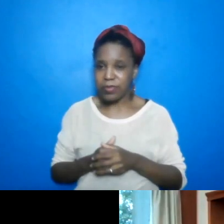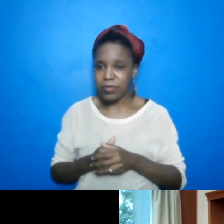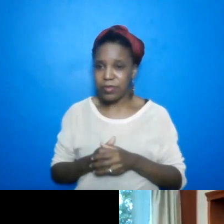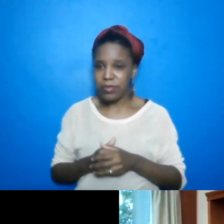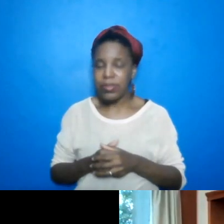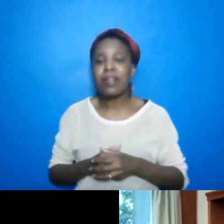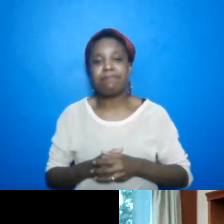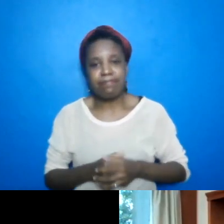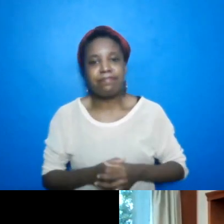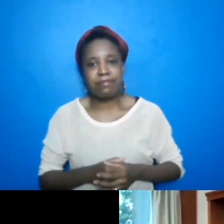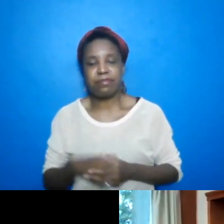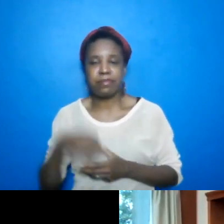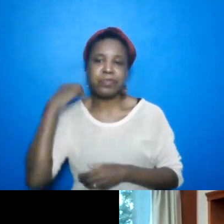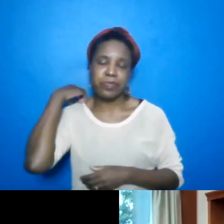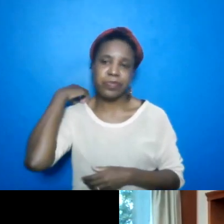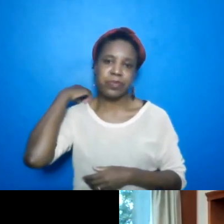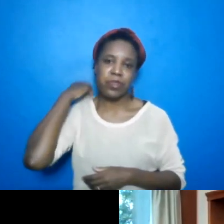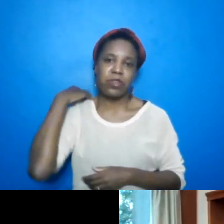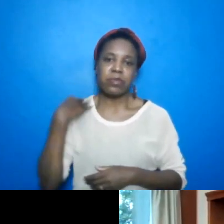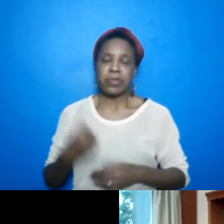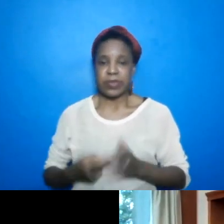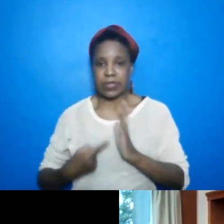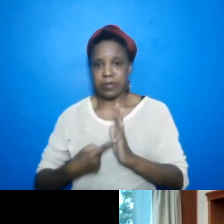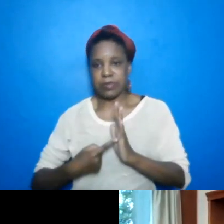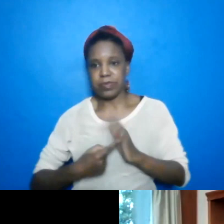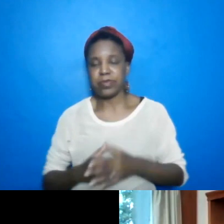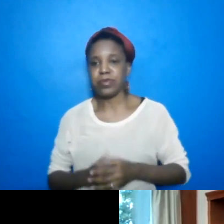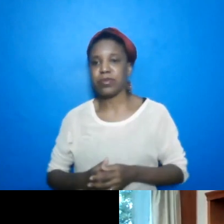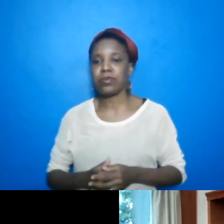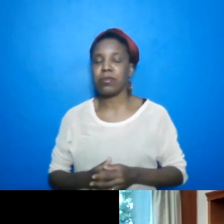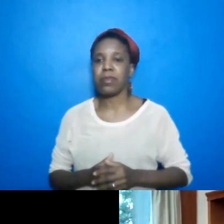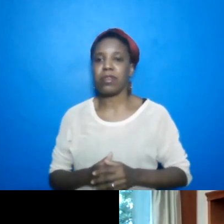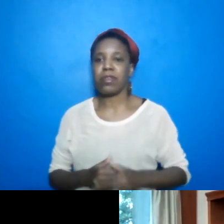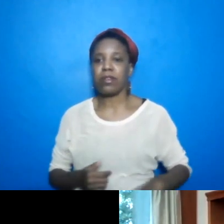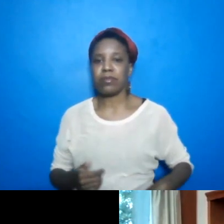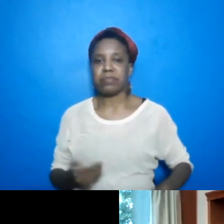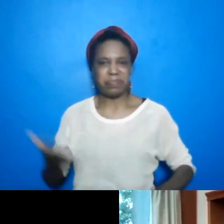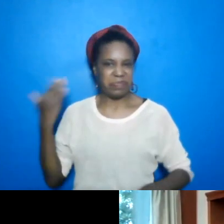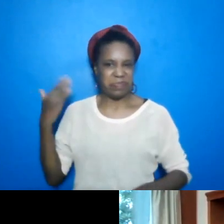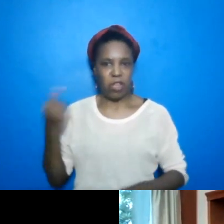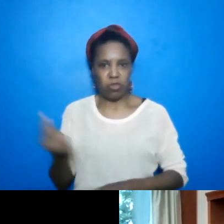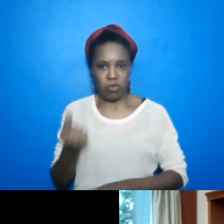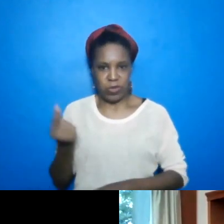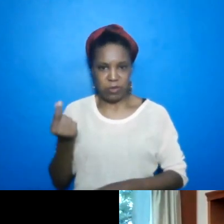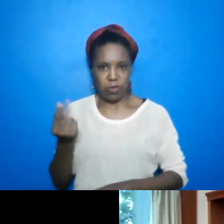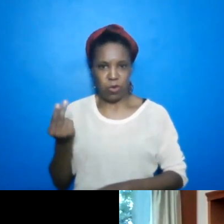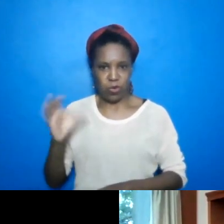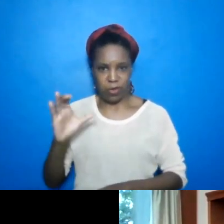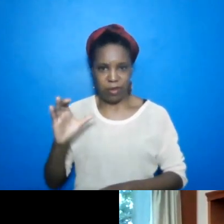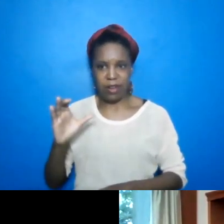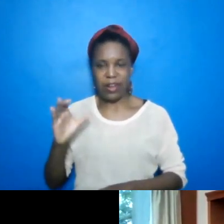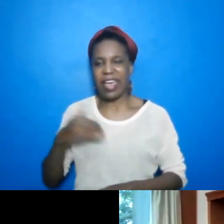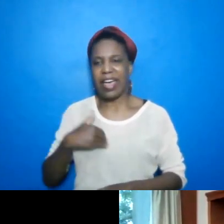I was in Greensboro, North Carolina, after they had done their Truth and Reconciliation Commission,